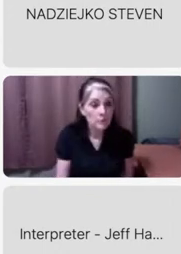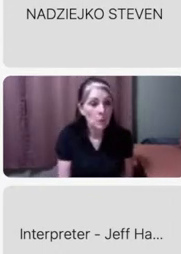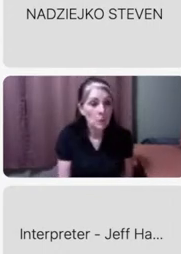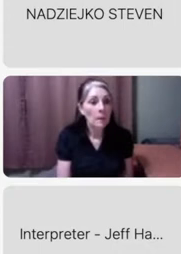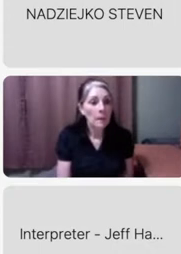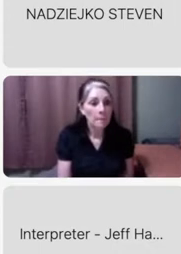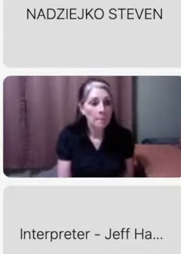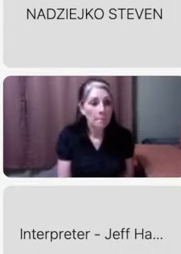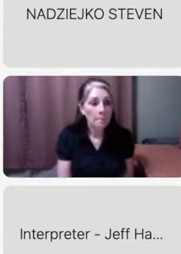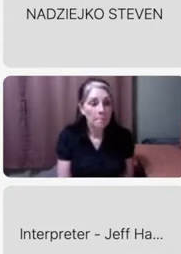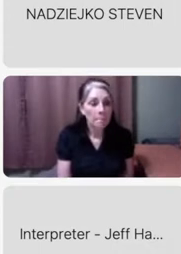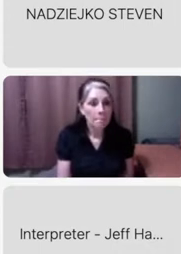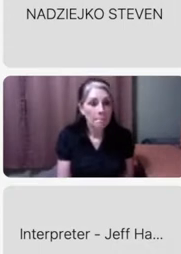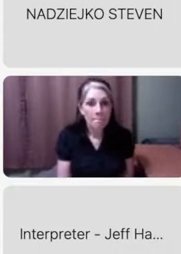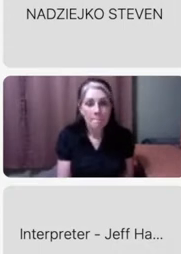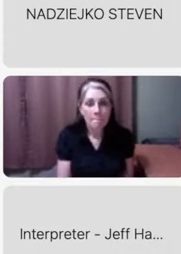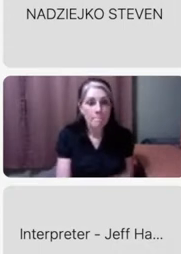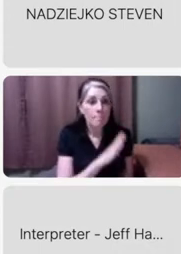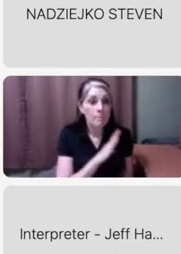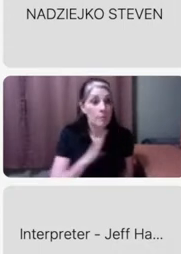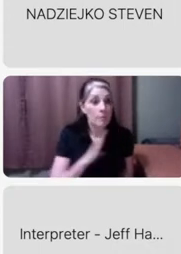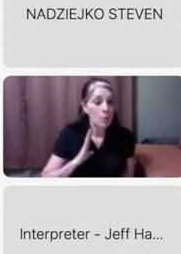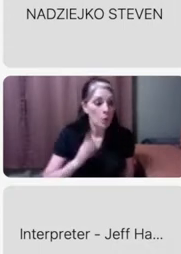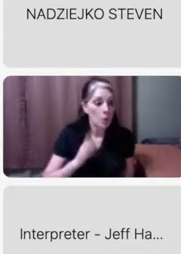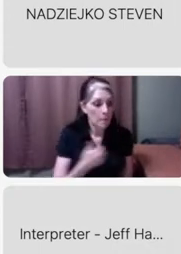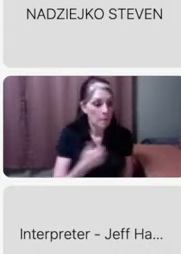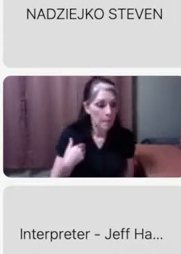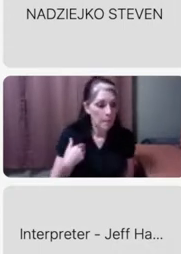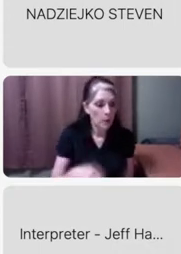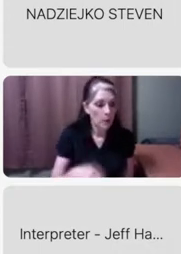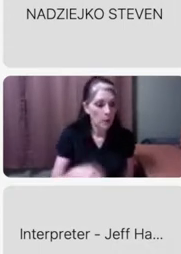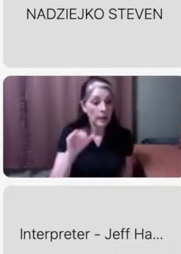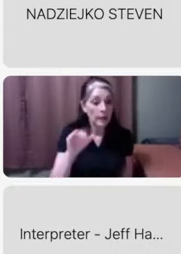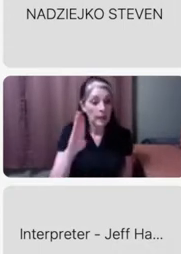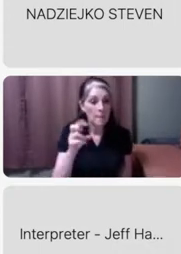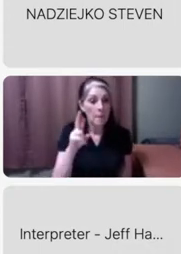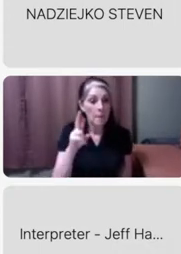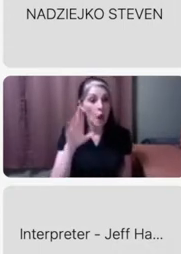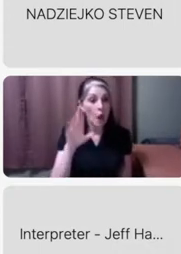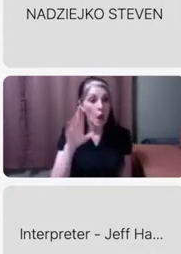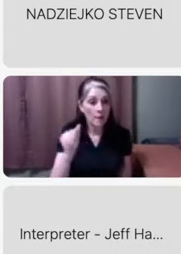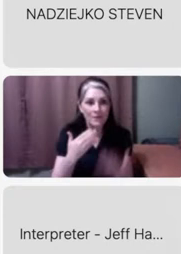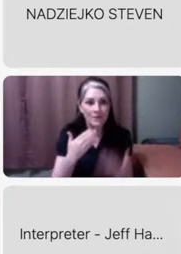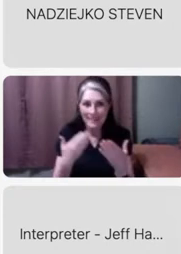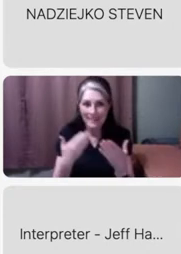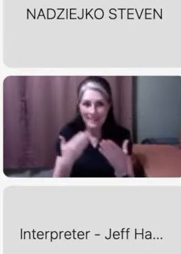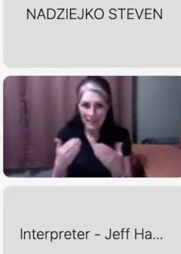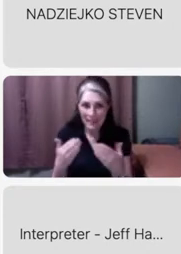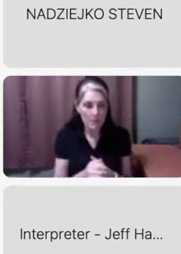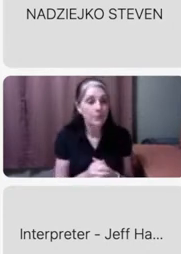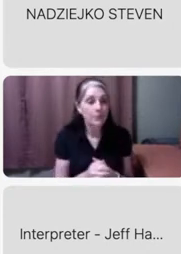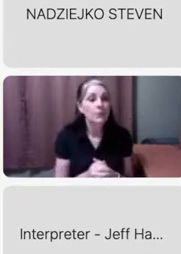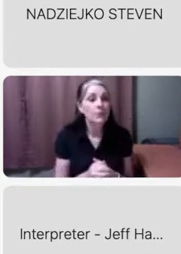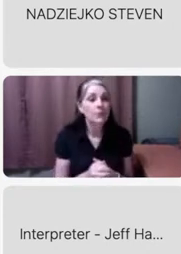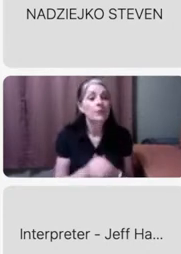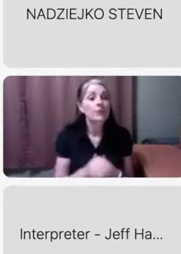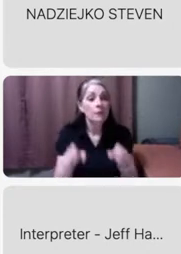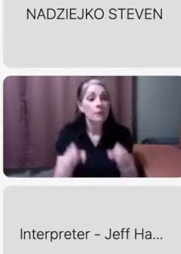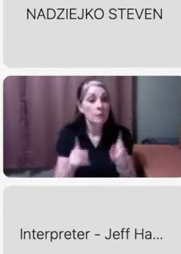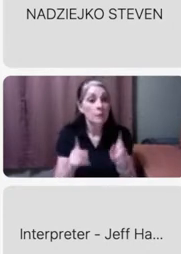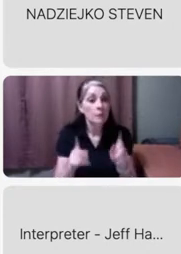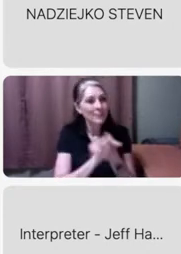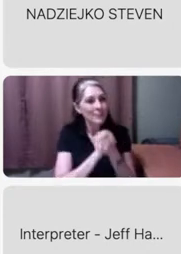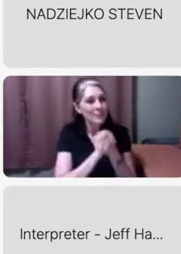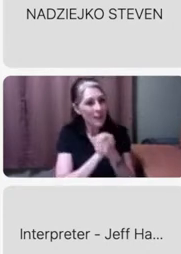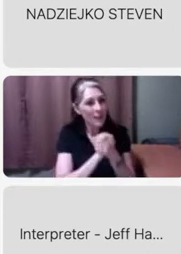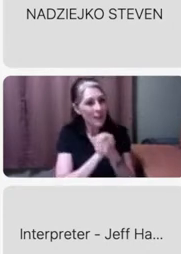board number ibarra okay thank you first of all i just want to take this opportunity to congratulate both of you